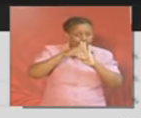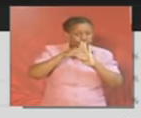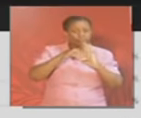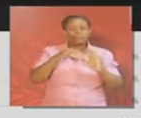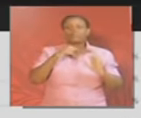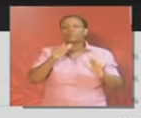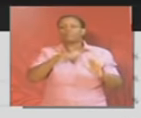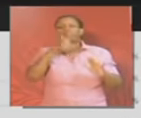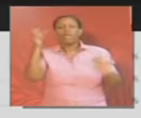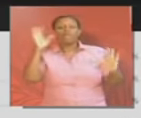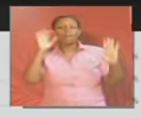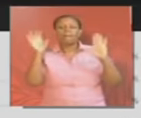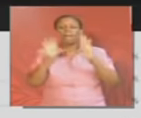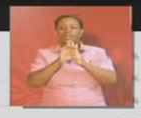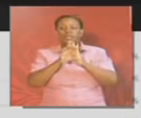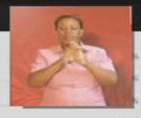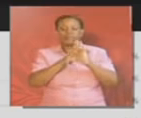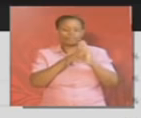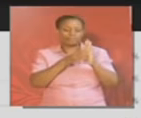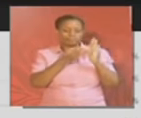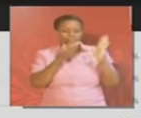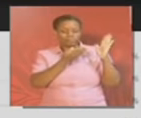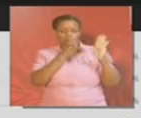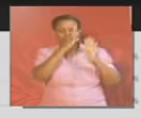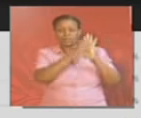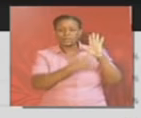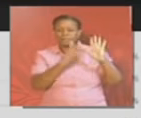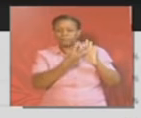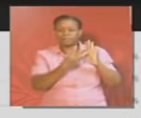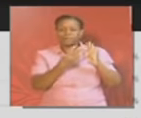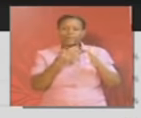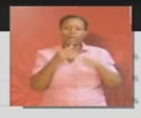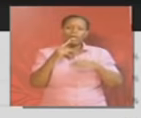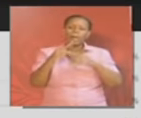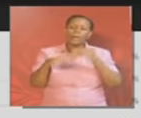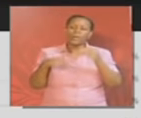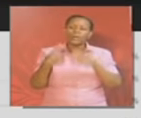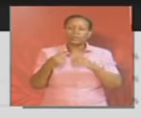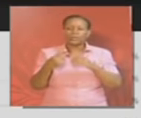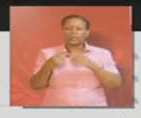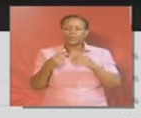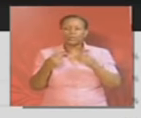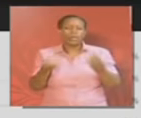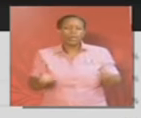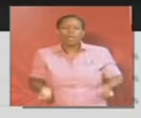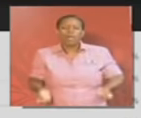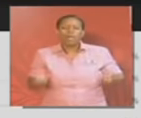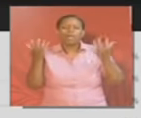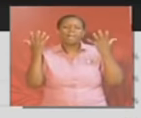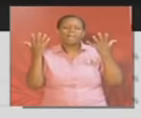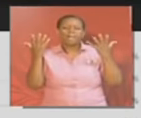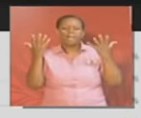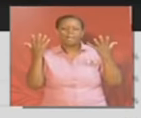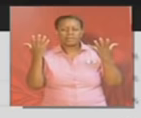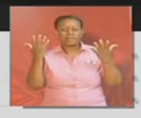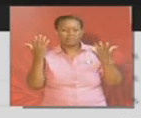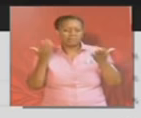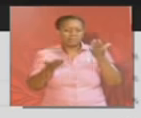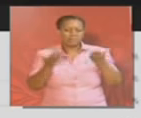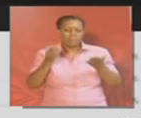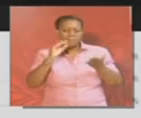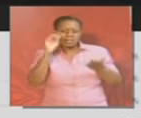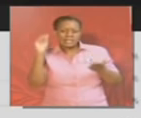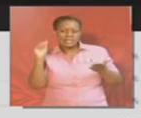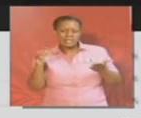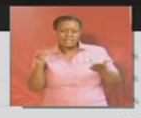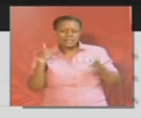the background, and that background is the levels of or the percentage of positivity